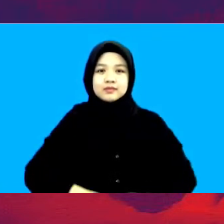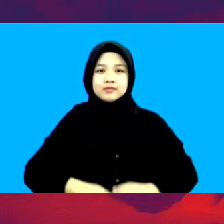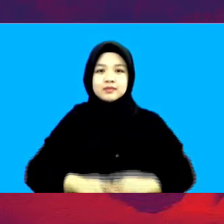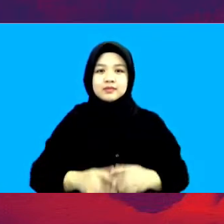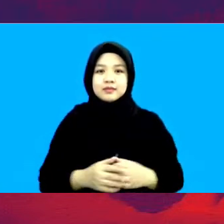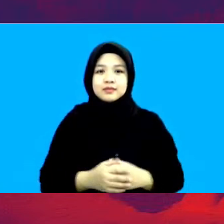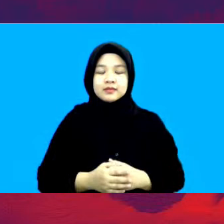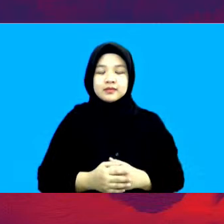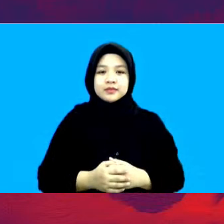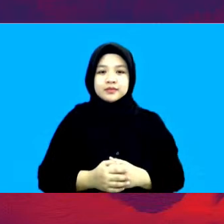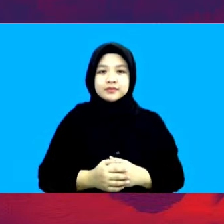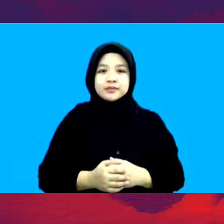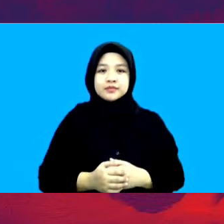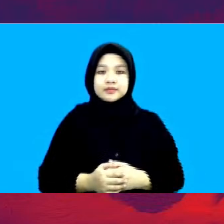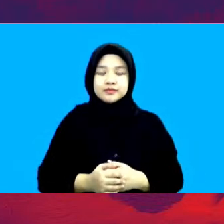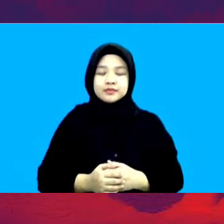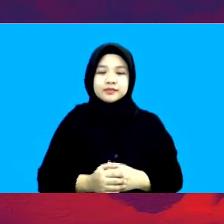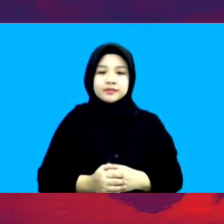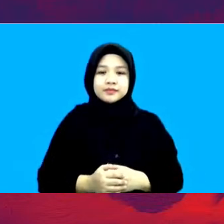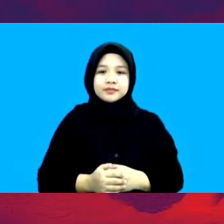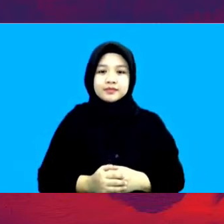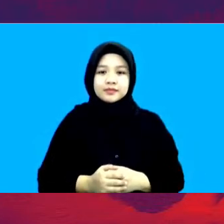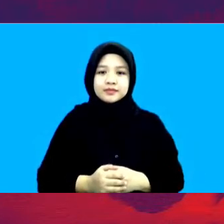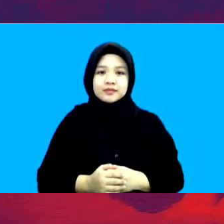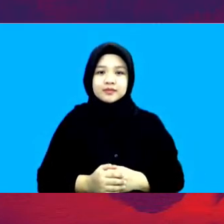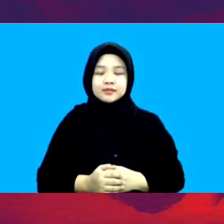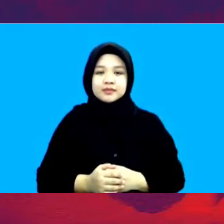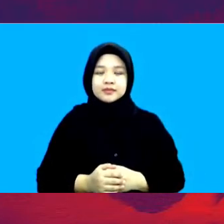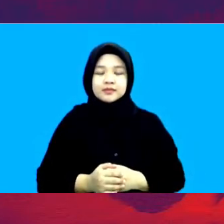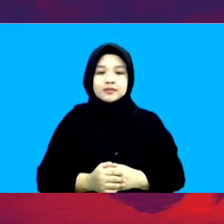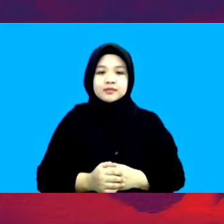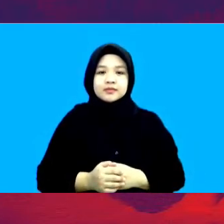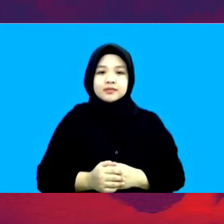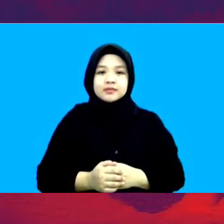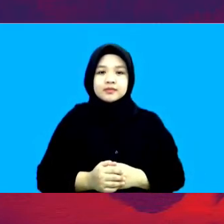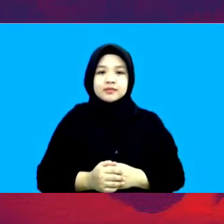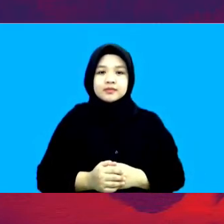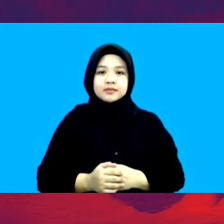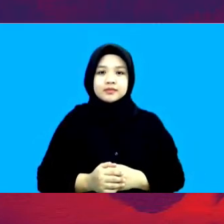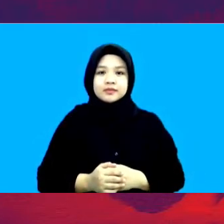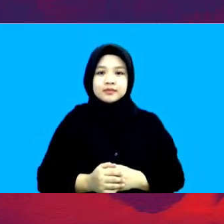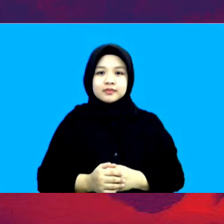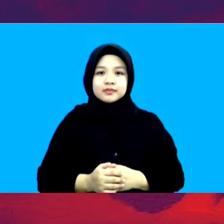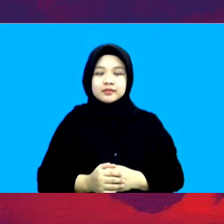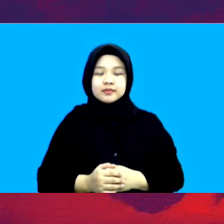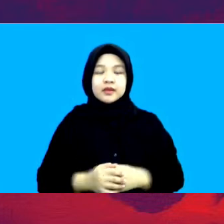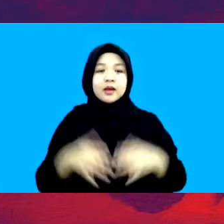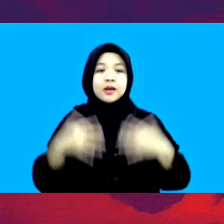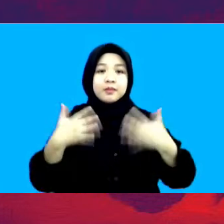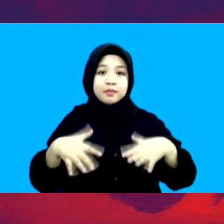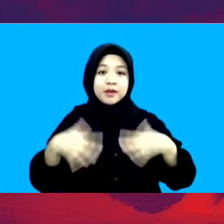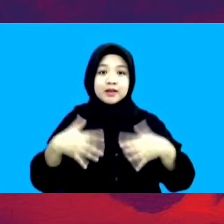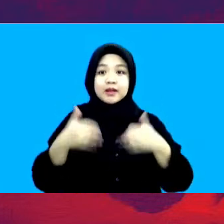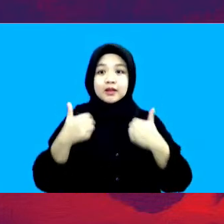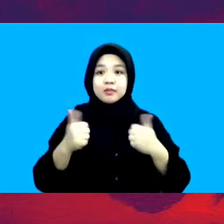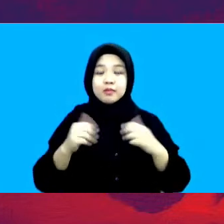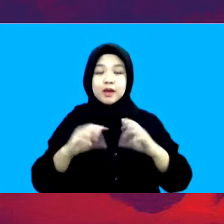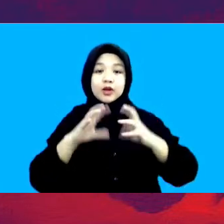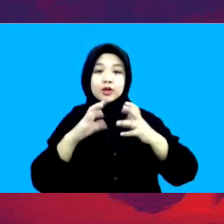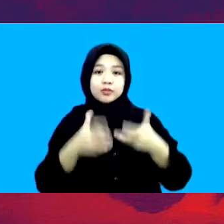because I'm a professor. My apologies if you don't like watching people walk around, but it's kind of how I do